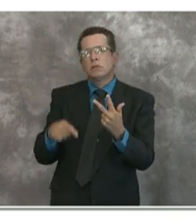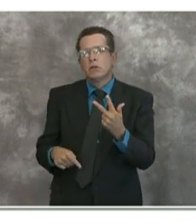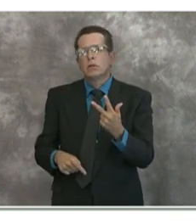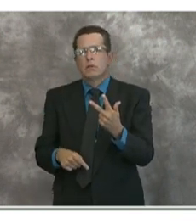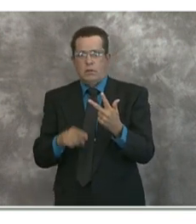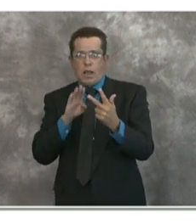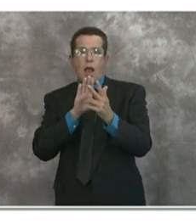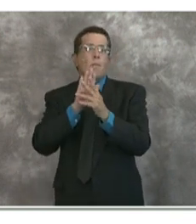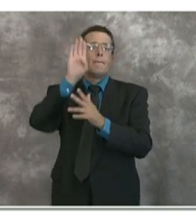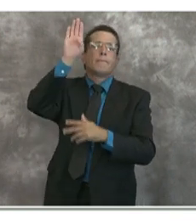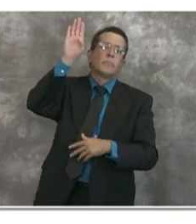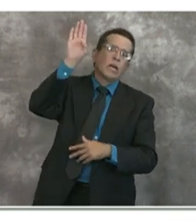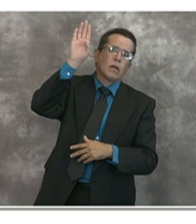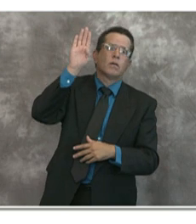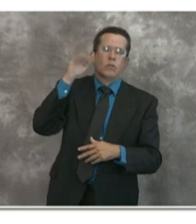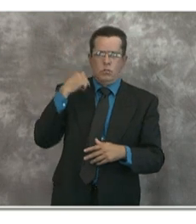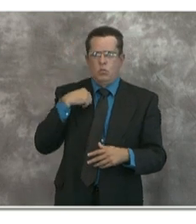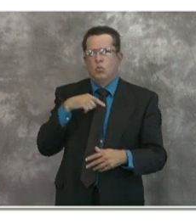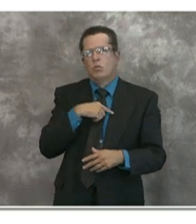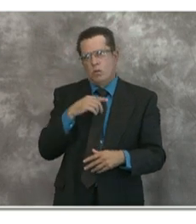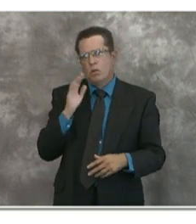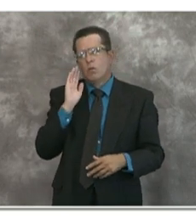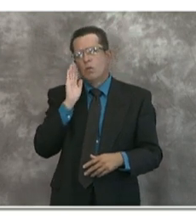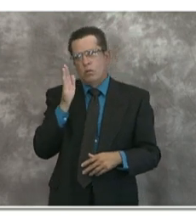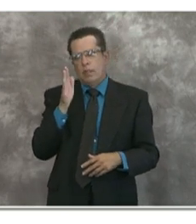uniquely elevated, we will